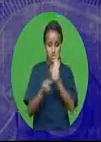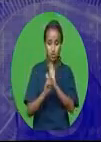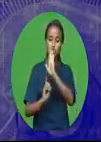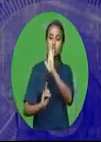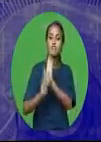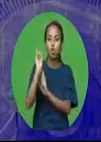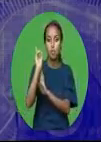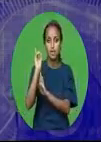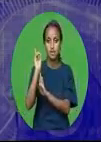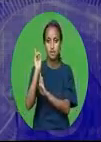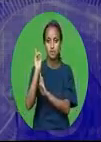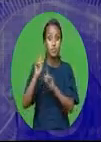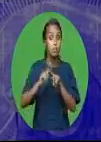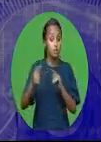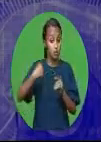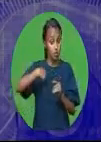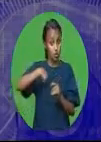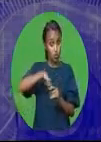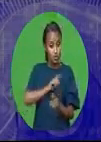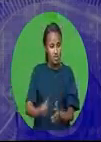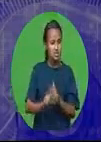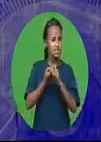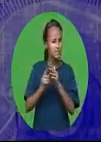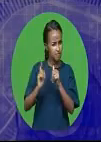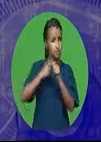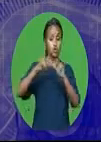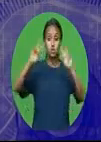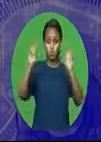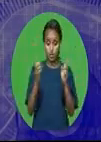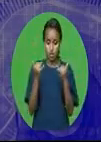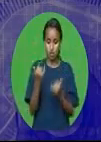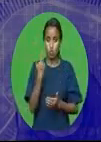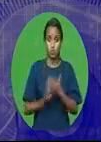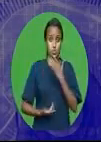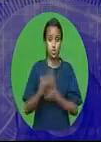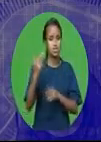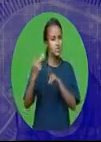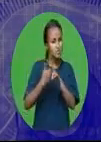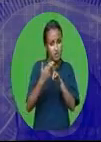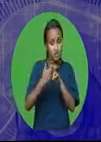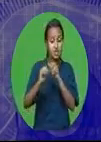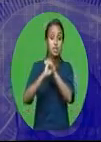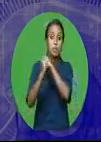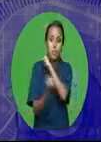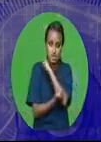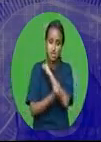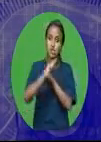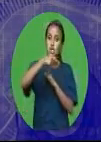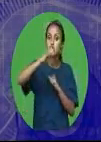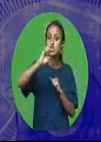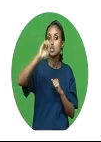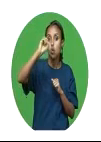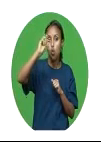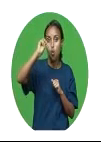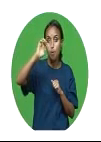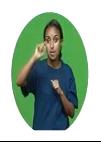development. But before we proceed to the first topic, let's discuss briefly the basic geometric